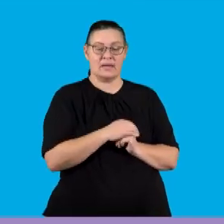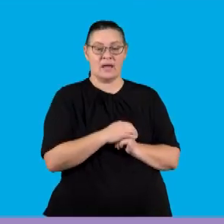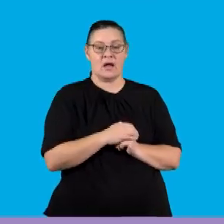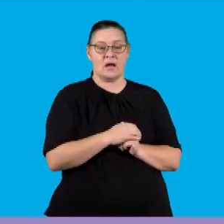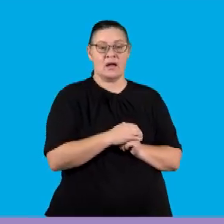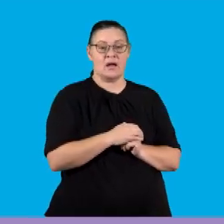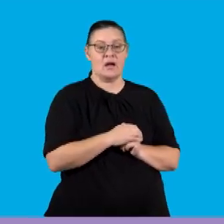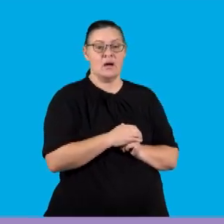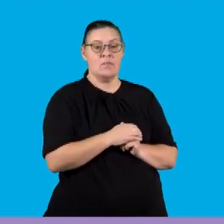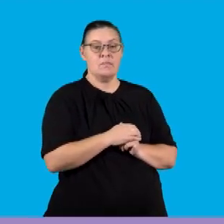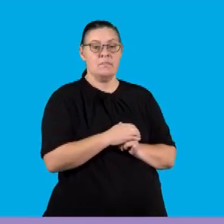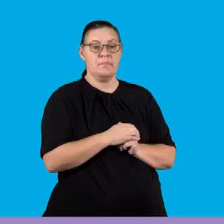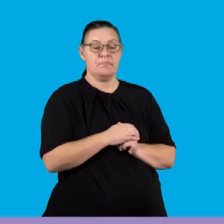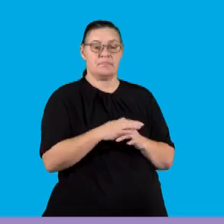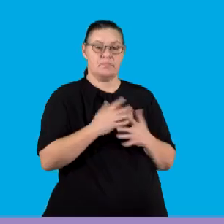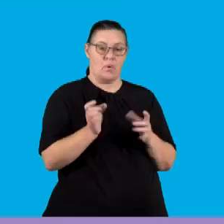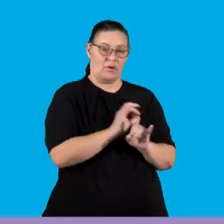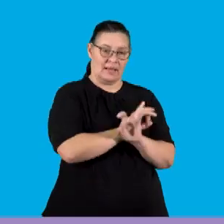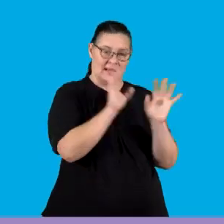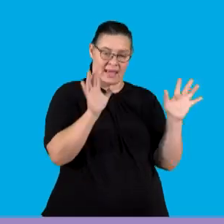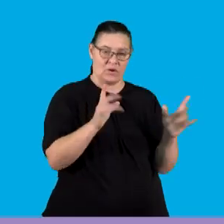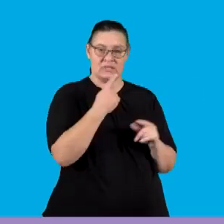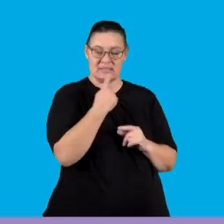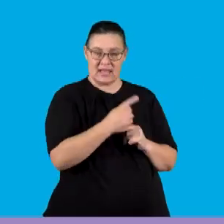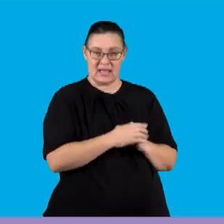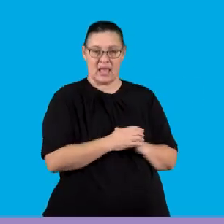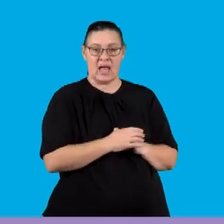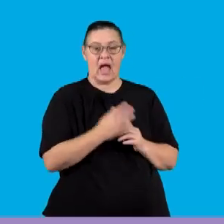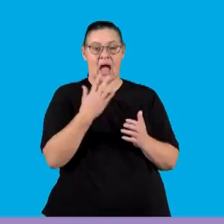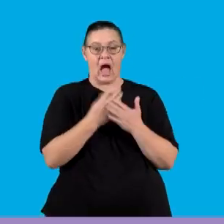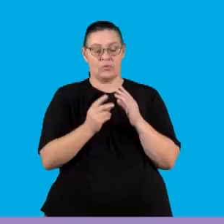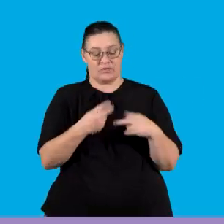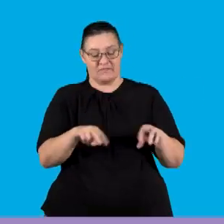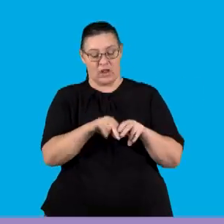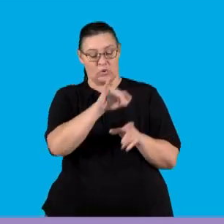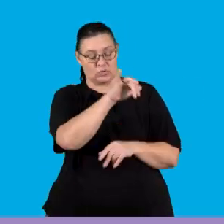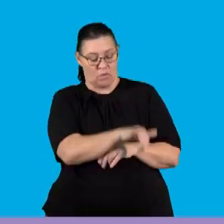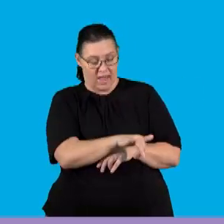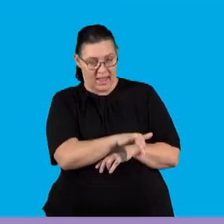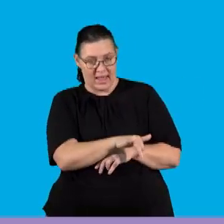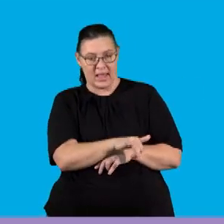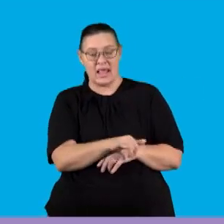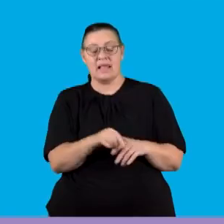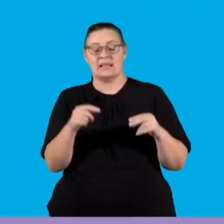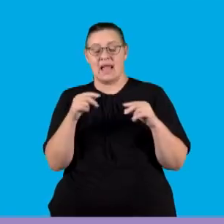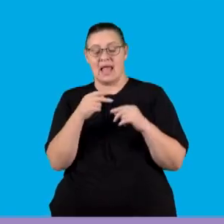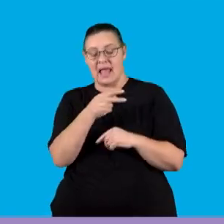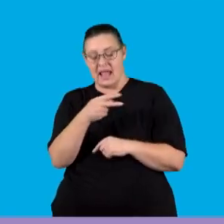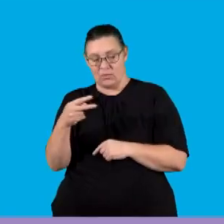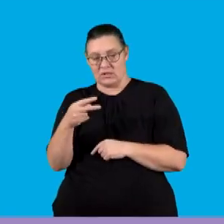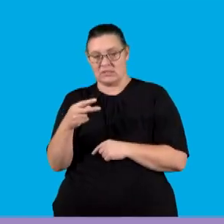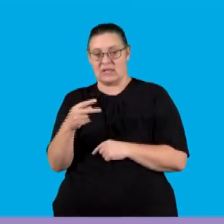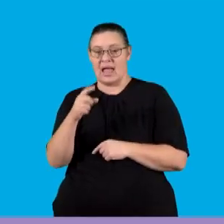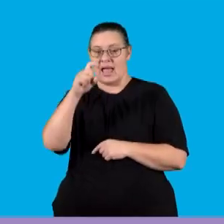values. So now, if we make it more clearer, we could say that the output value, which is the y, is equals to